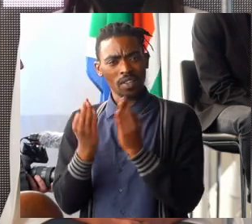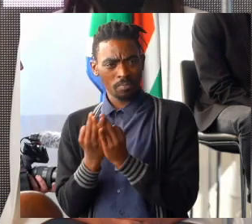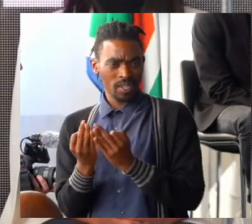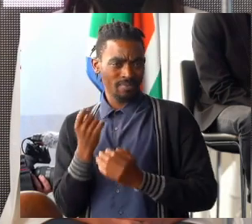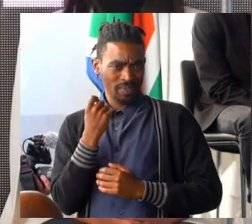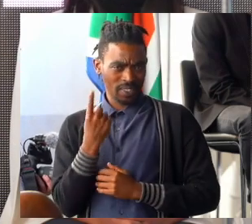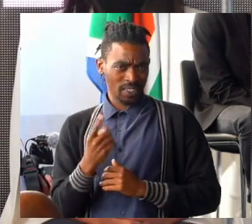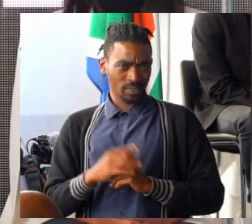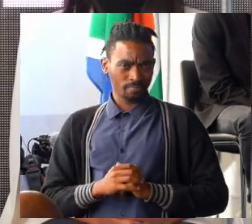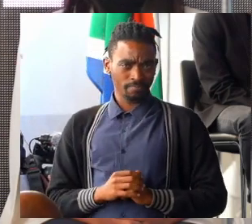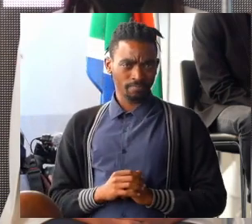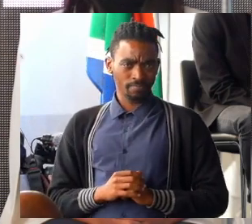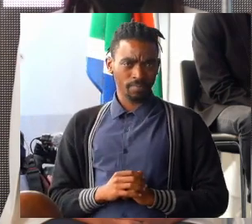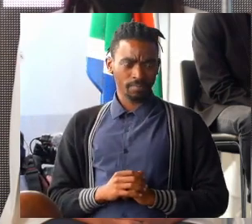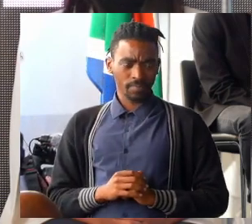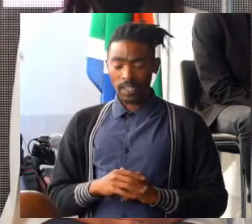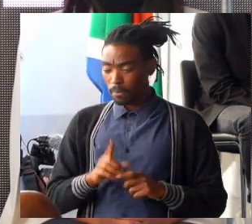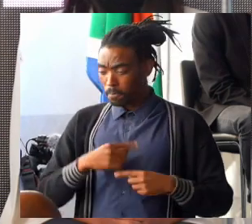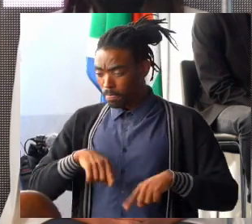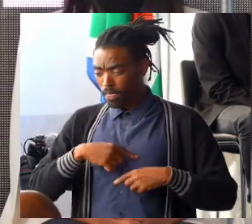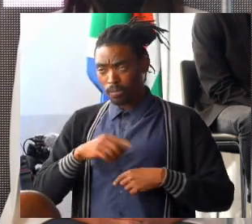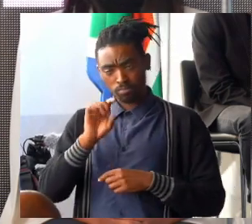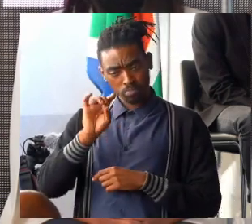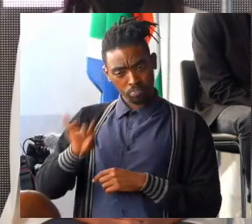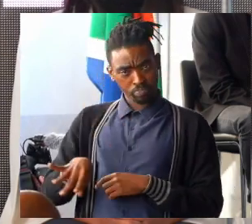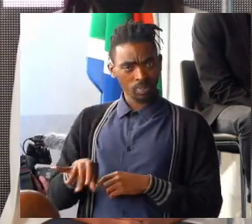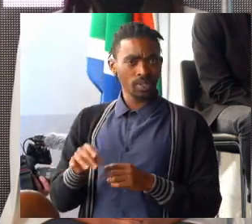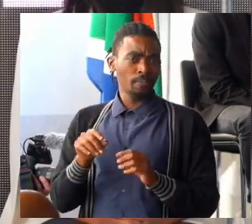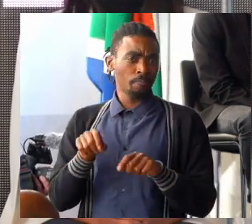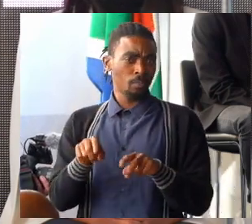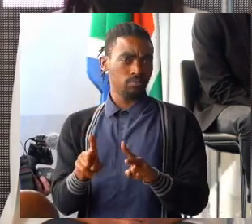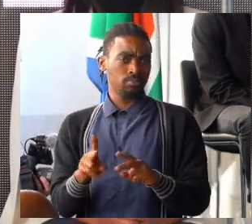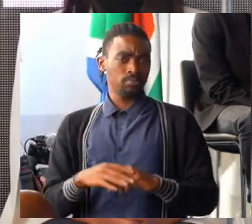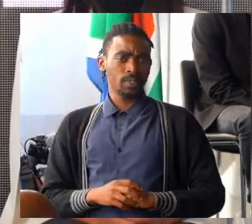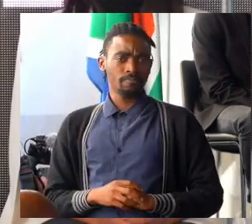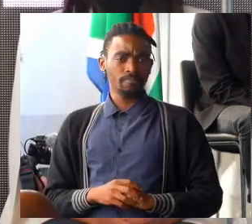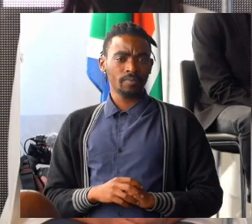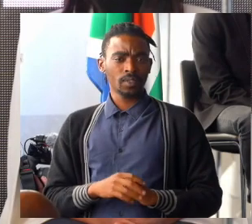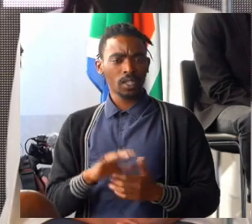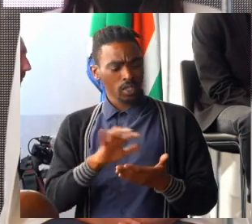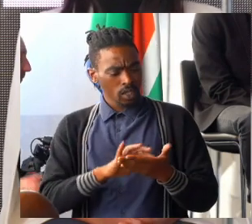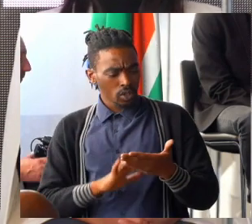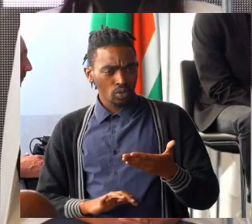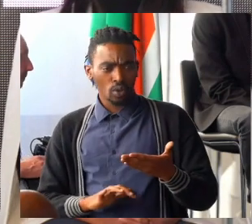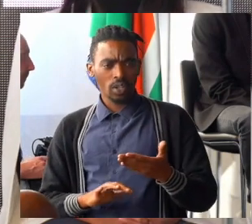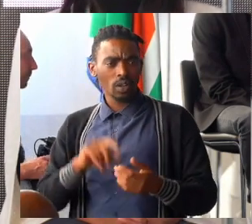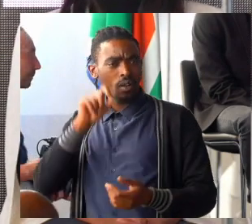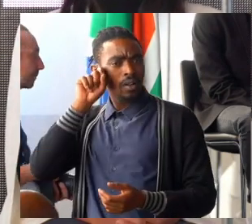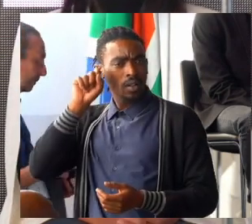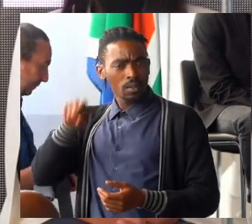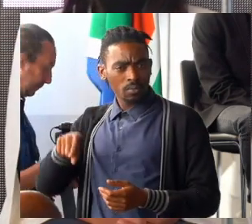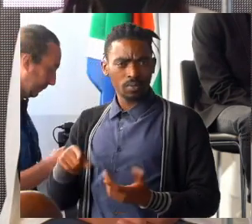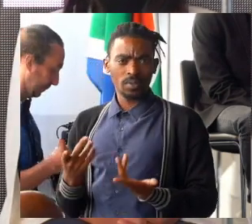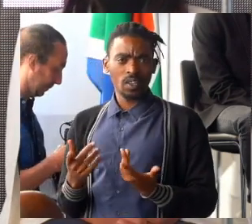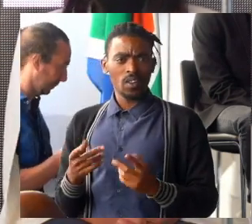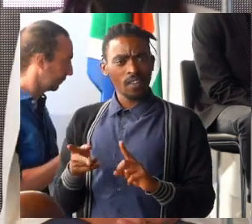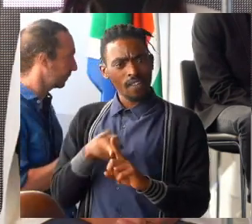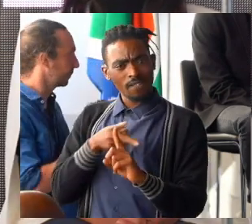structures, and denial of opportunity. It is a story of political neglect and structural